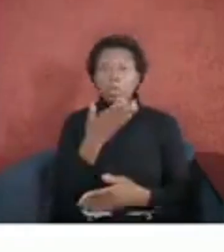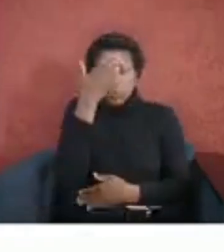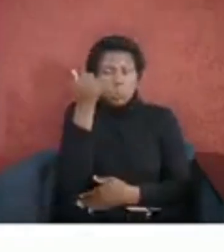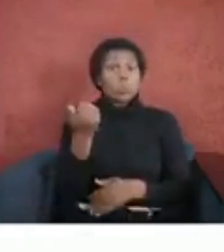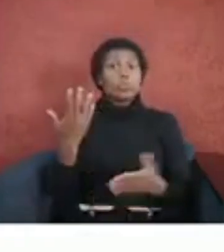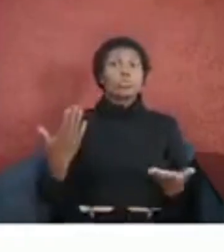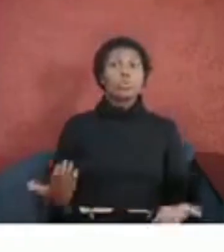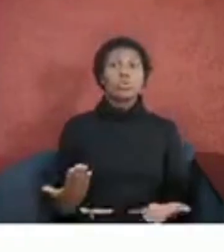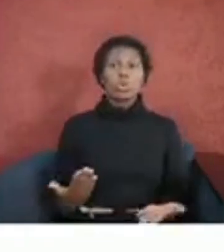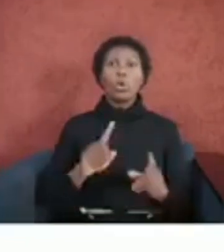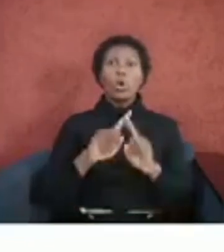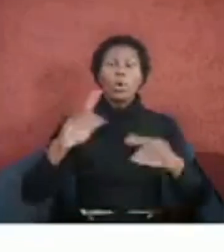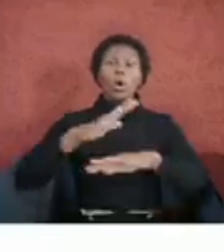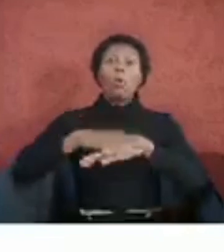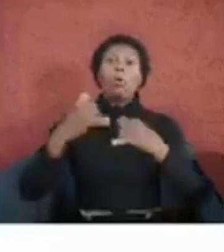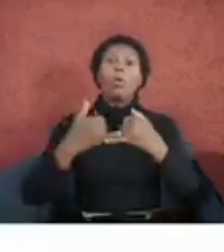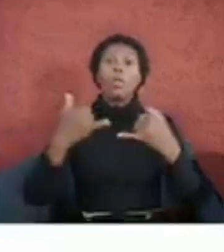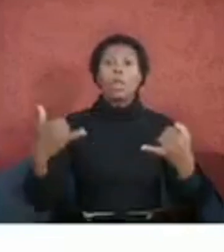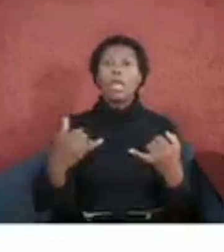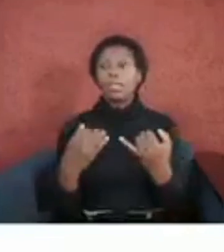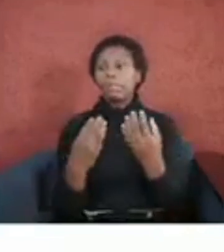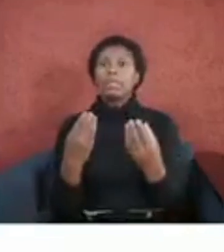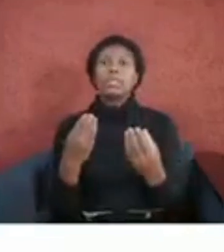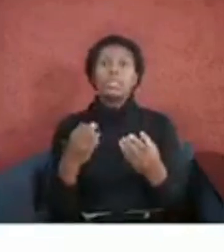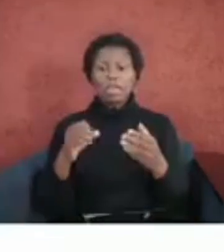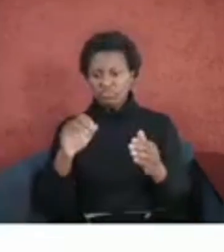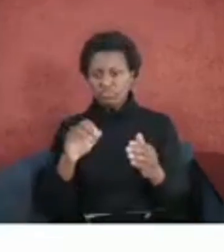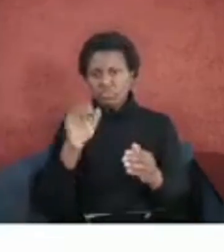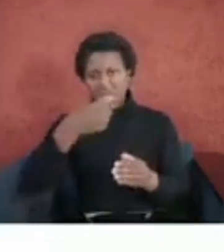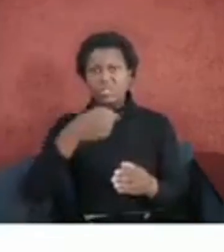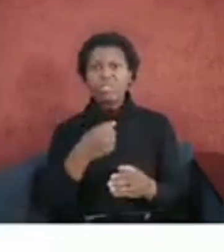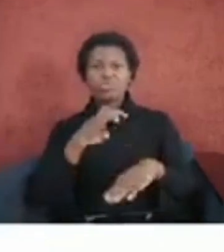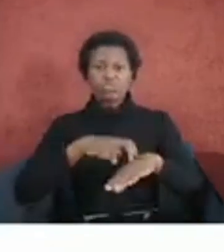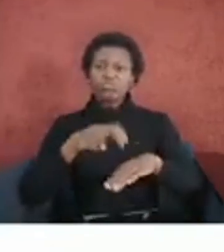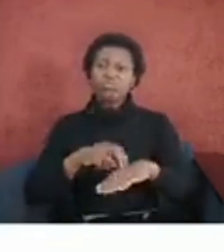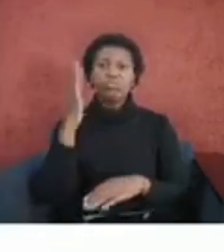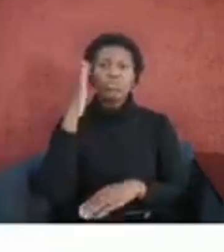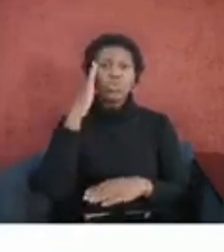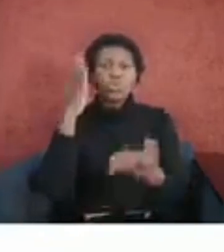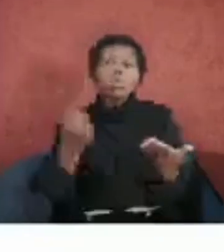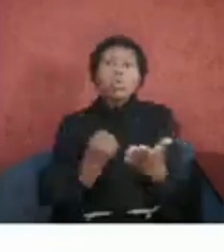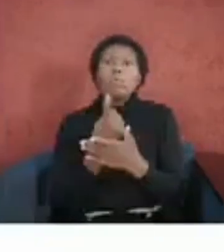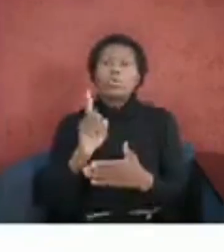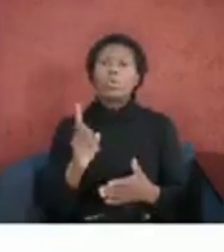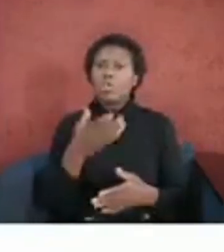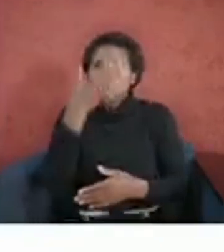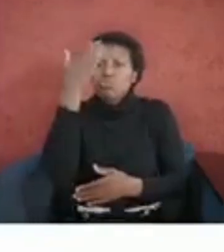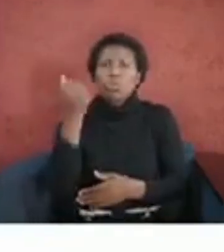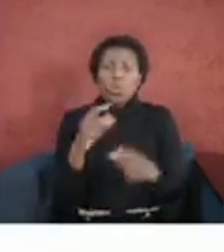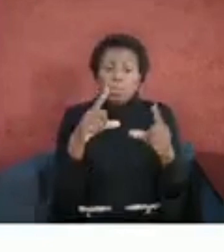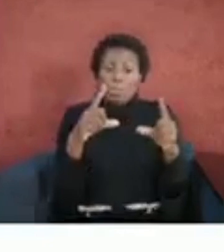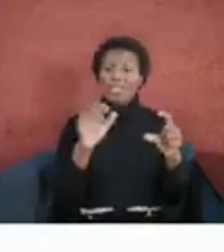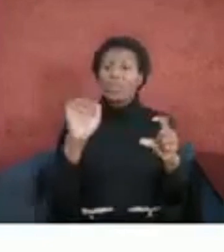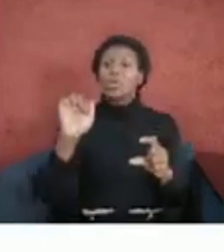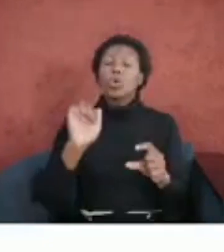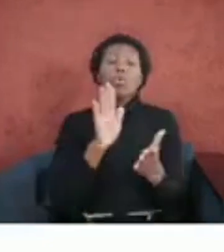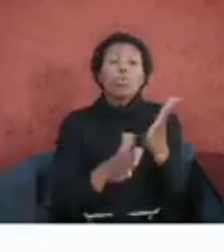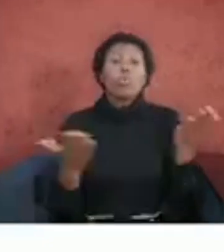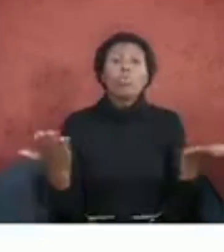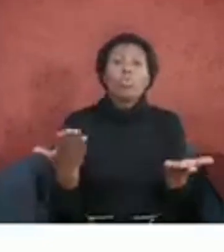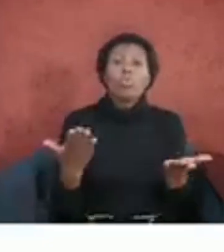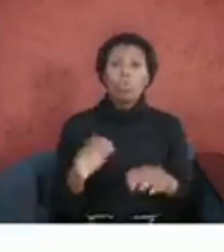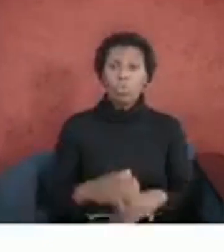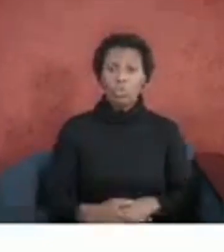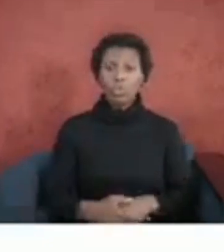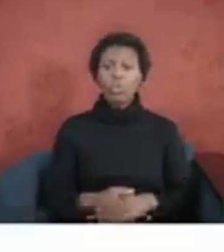online space. You could be innocently taking images of yourselves, but you never know where that image is going to end on. Second prohibition is